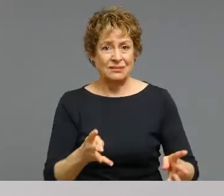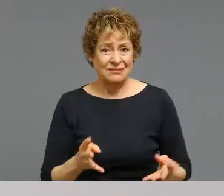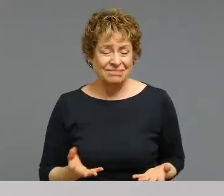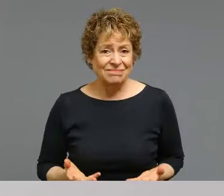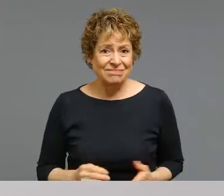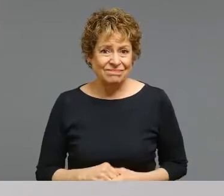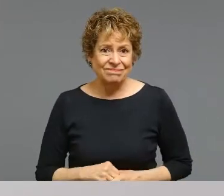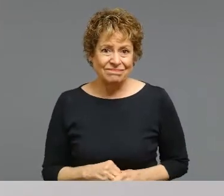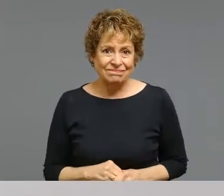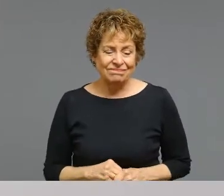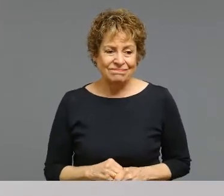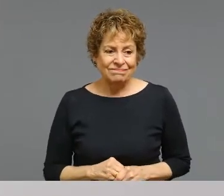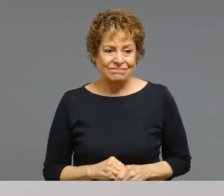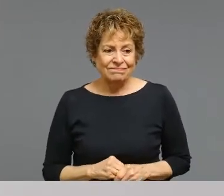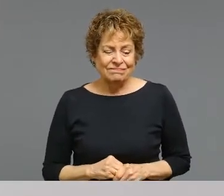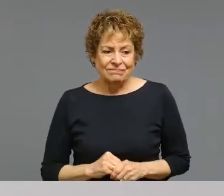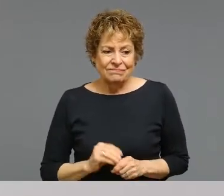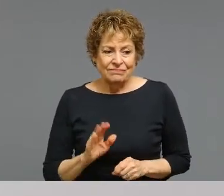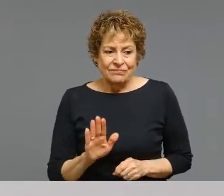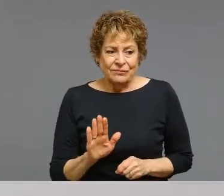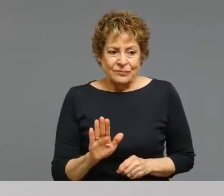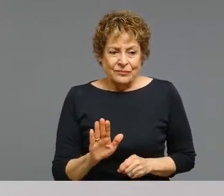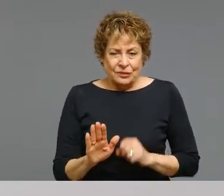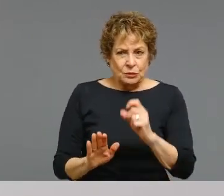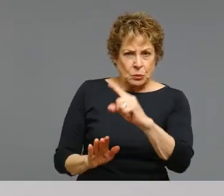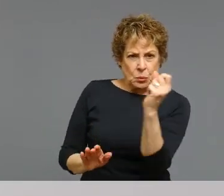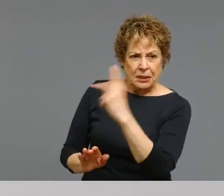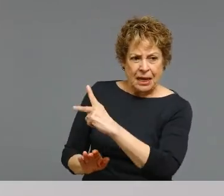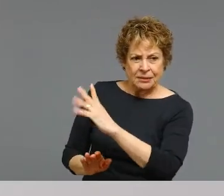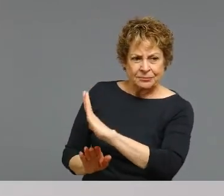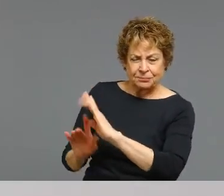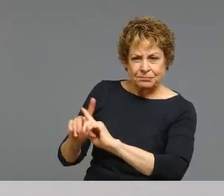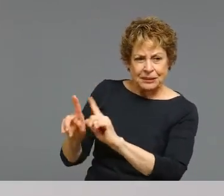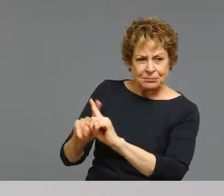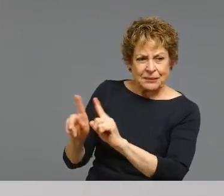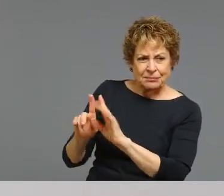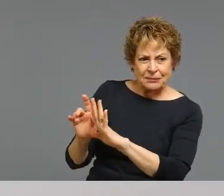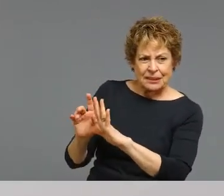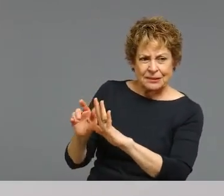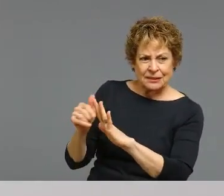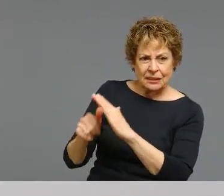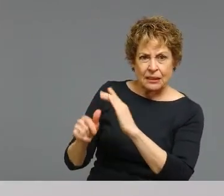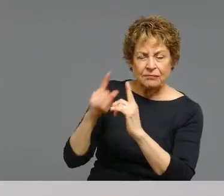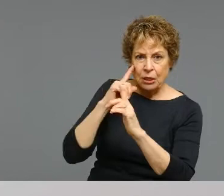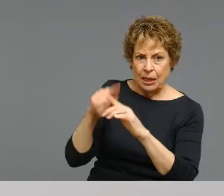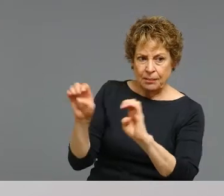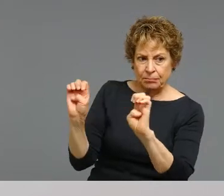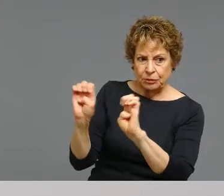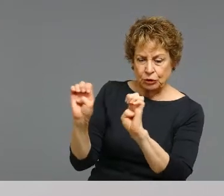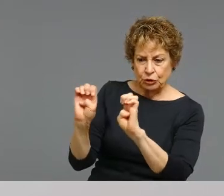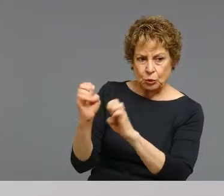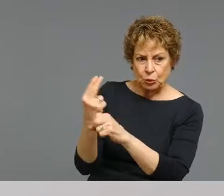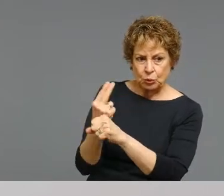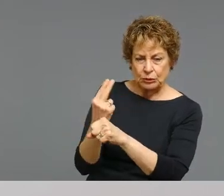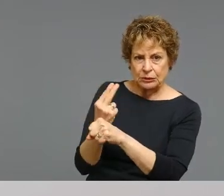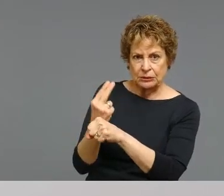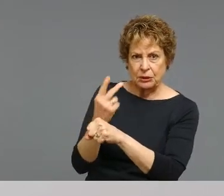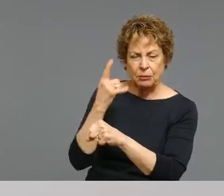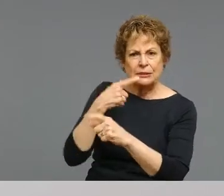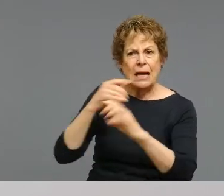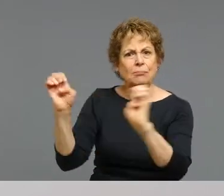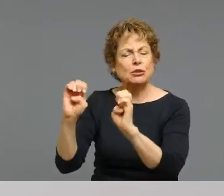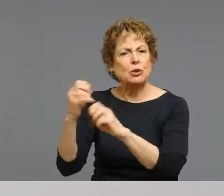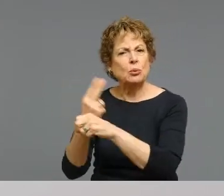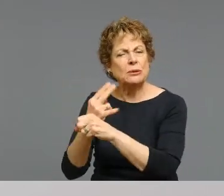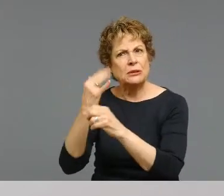Okay, but there is the fact that it is being used under an emergency use authorization, Right. not the standard process. I appreciate what you